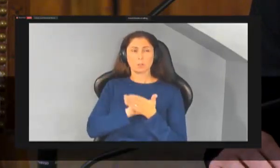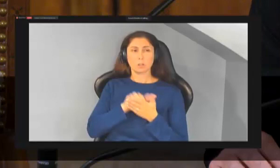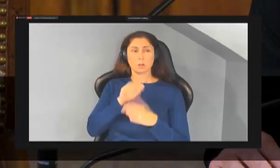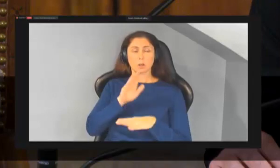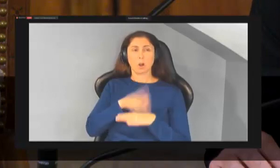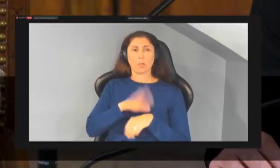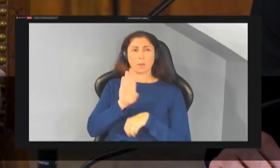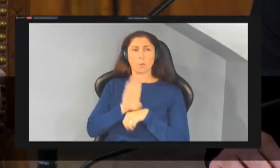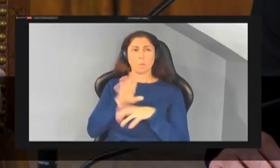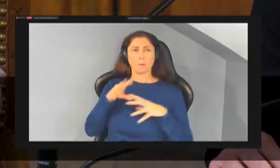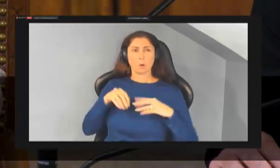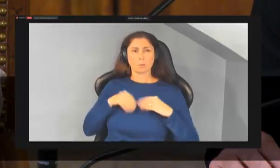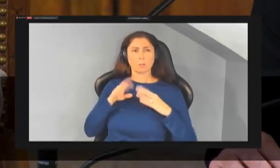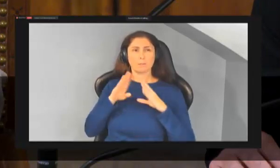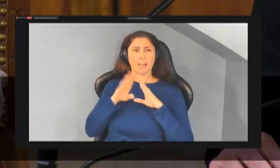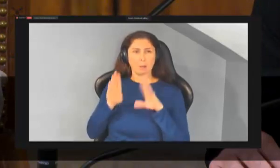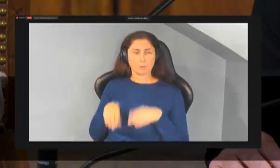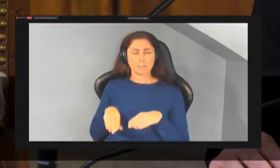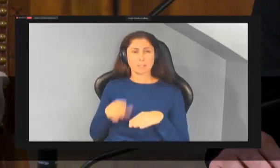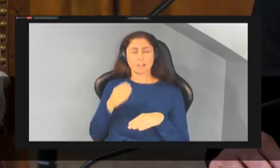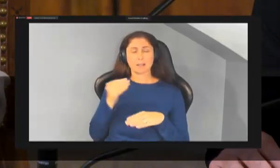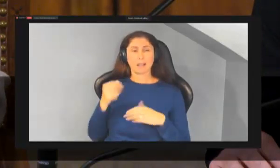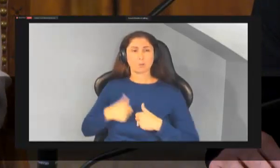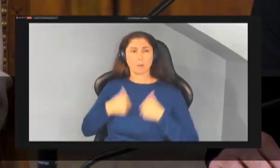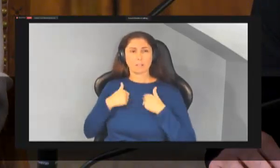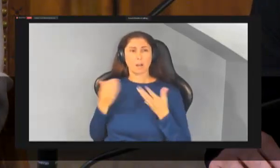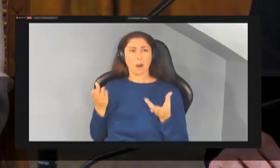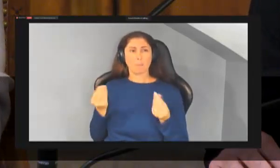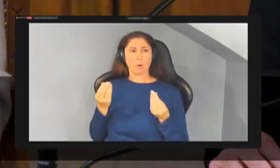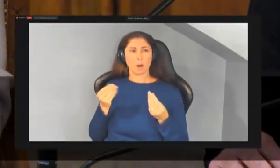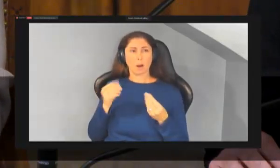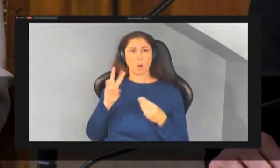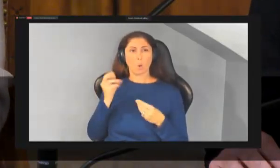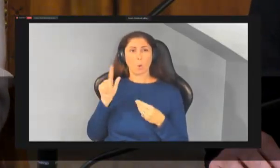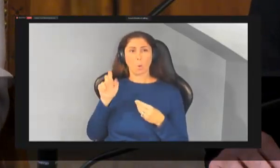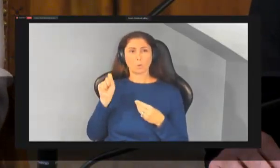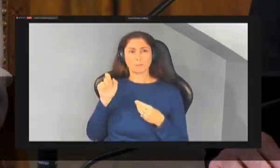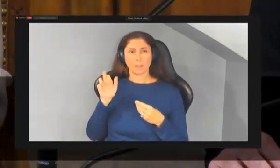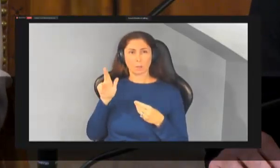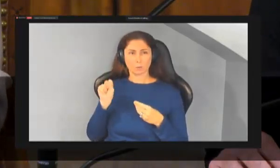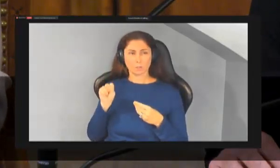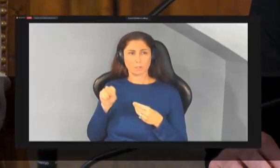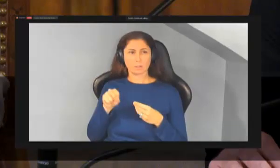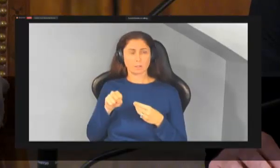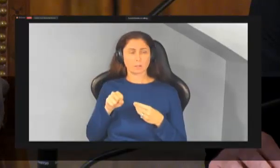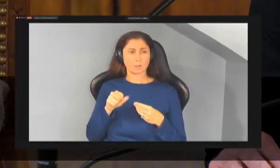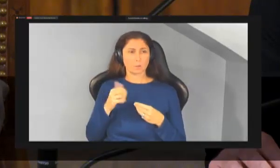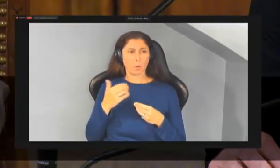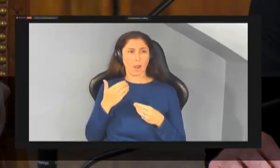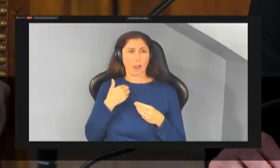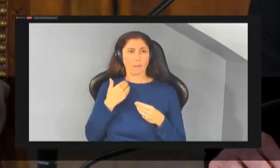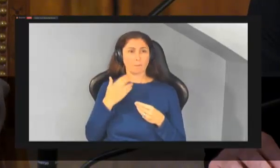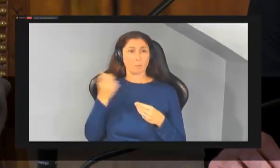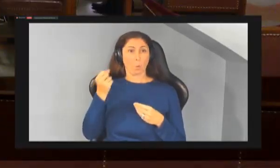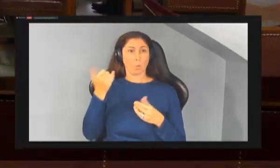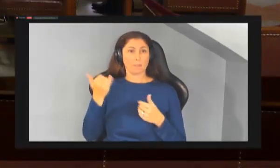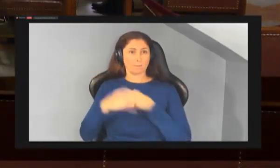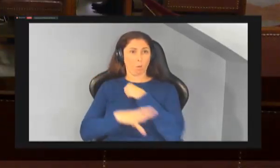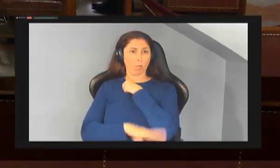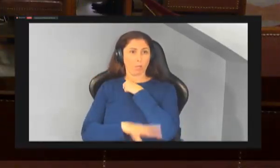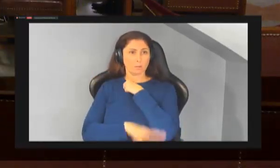ownership of housing and residential property wholesalers to be held sometime this fall.